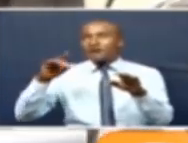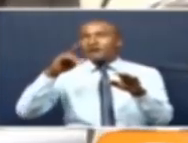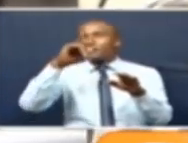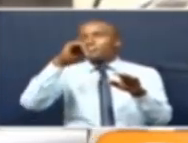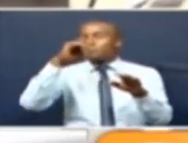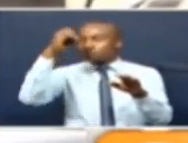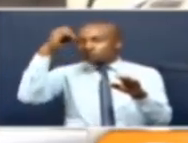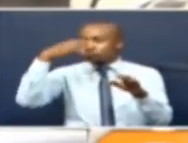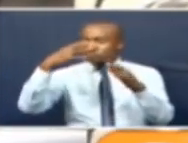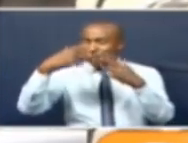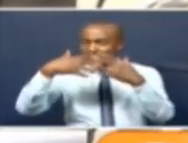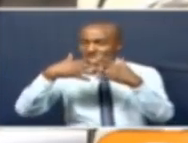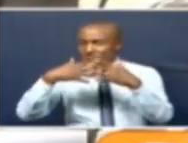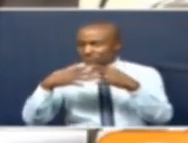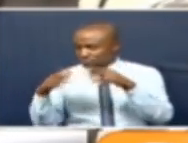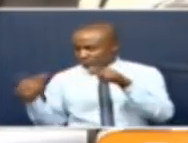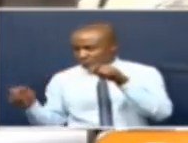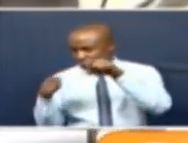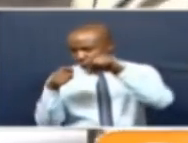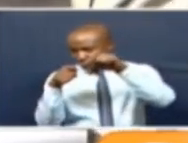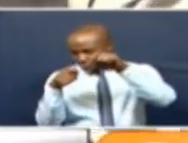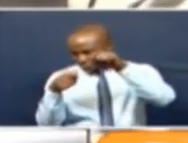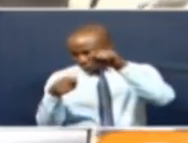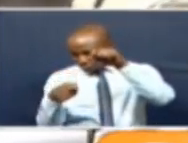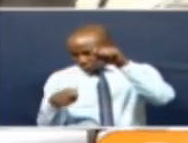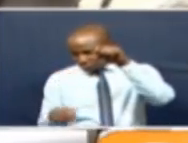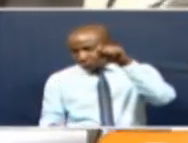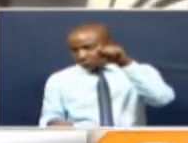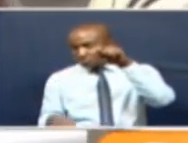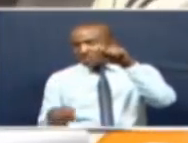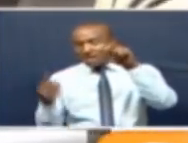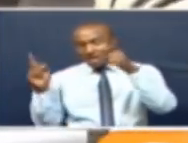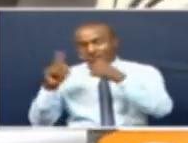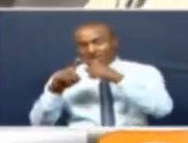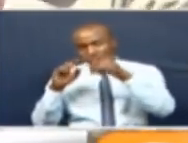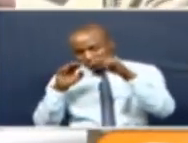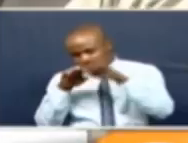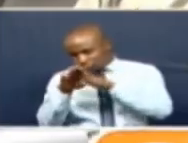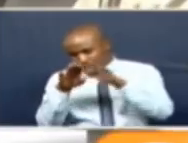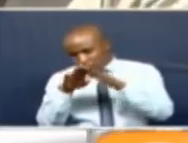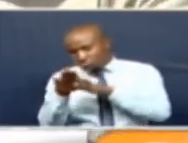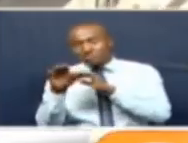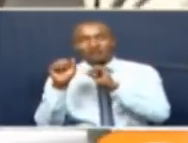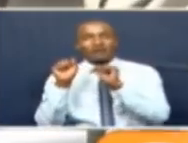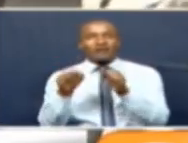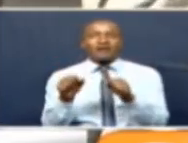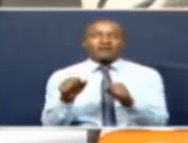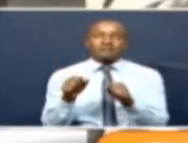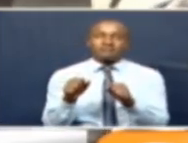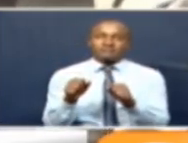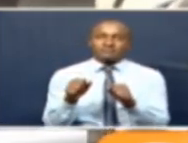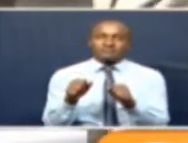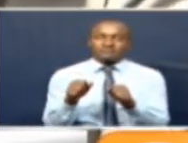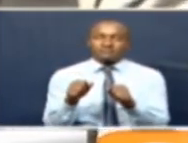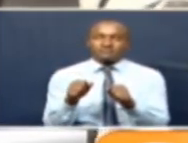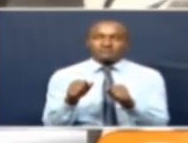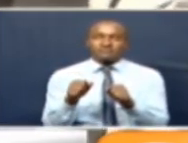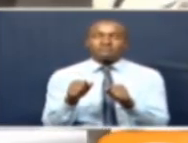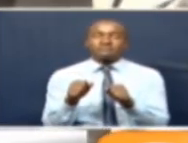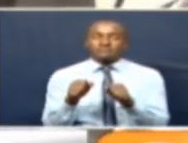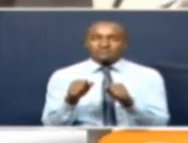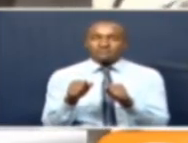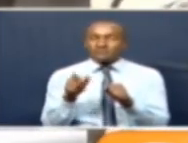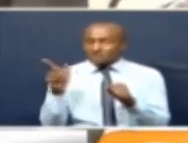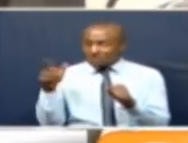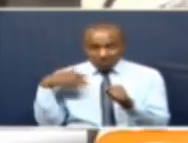and get another shorter stick. And carefully and intelligently, she start coiling the fence. She coils the wire. So when she does it, she